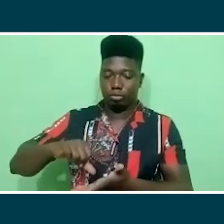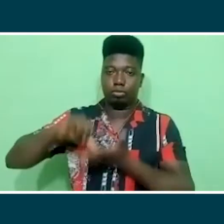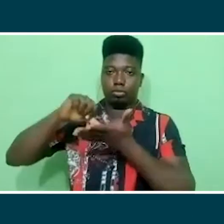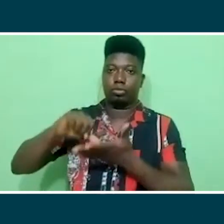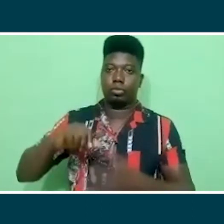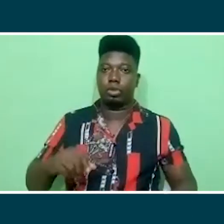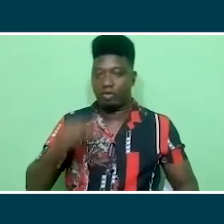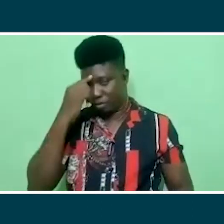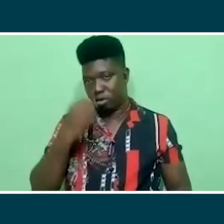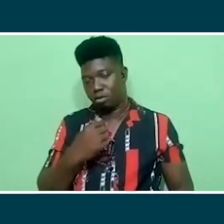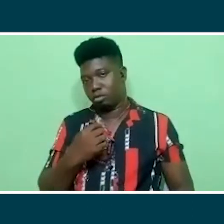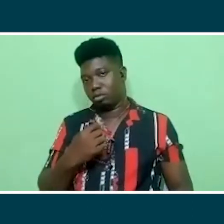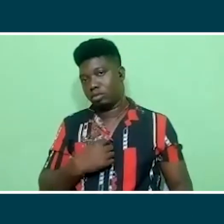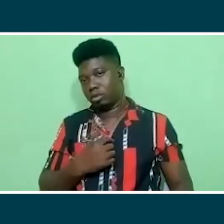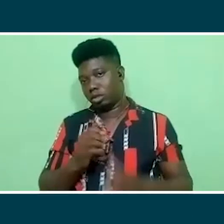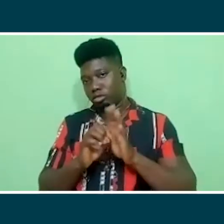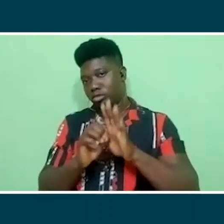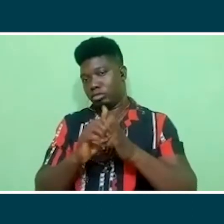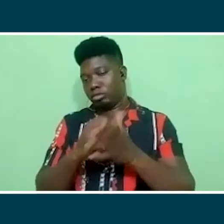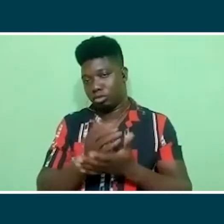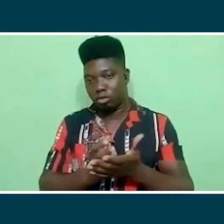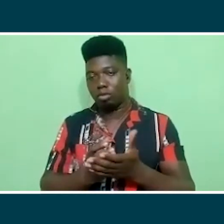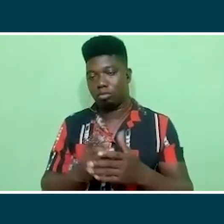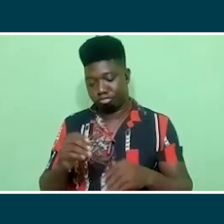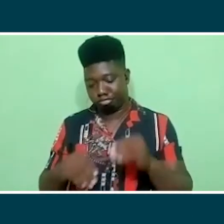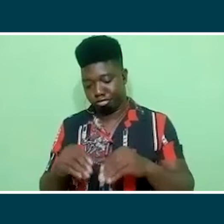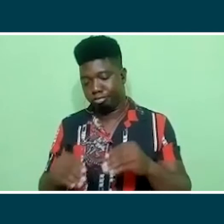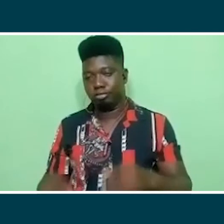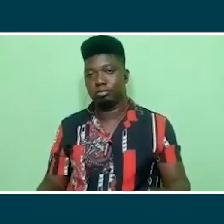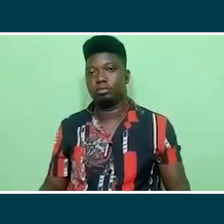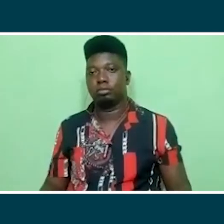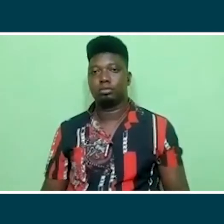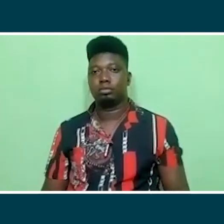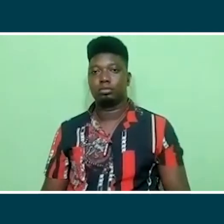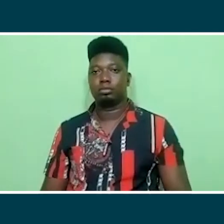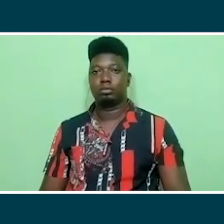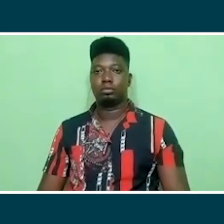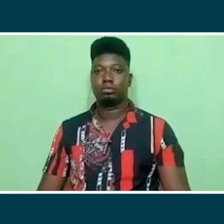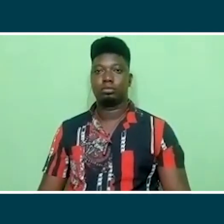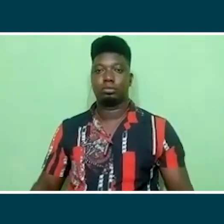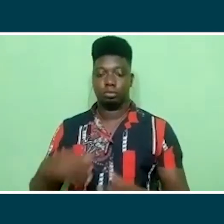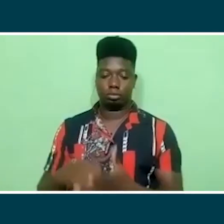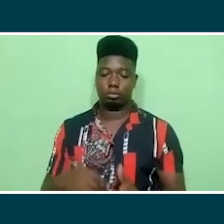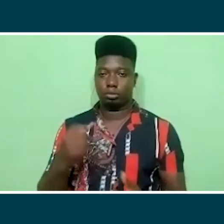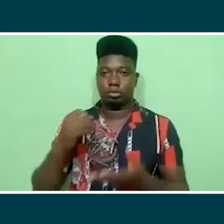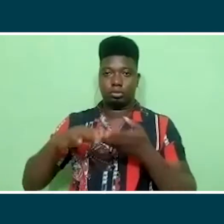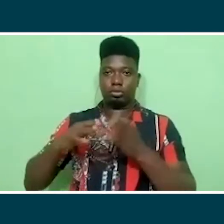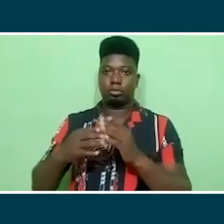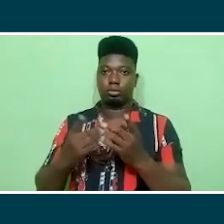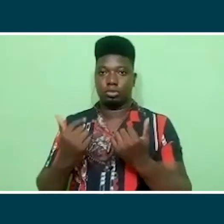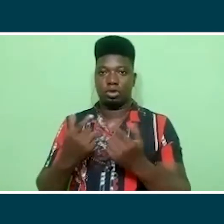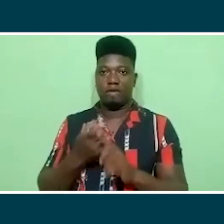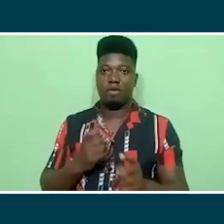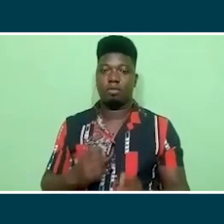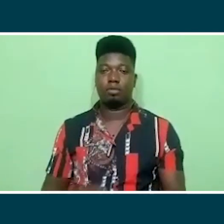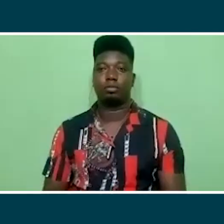I think some of the things which are really contributing to toxic masculinity in the communities where we are coming from is dowry. When you